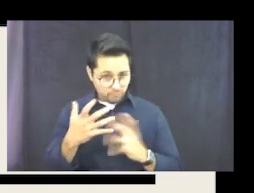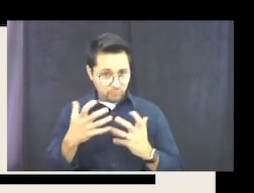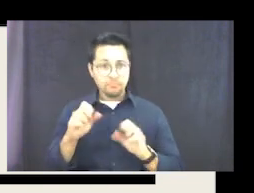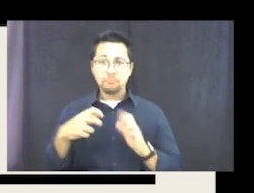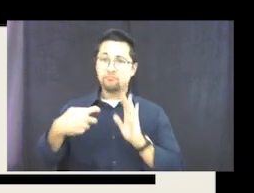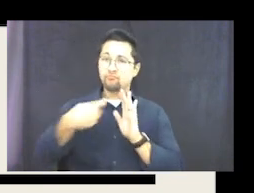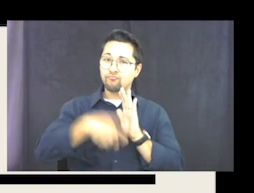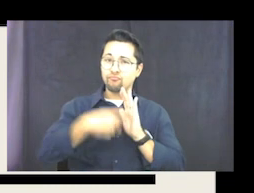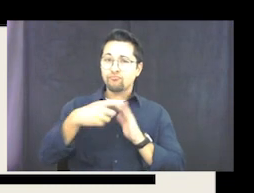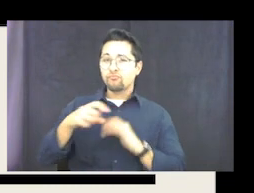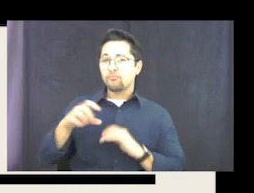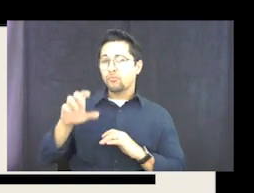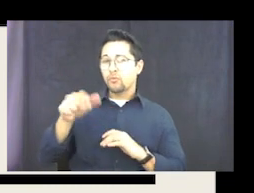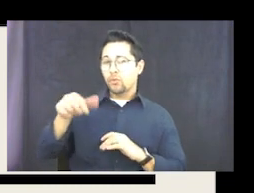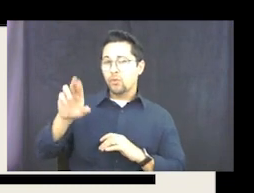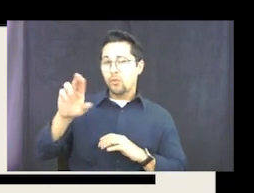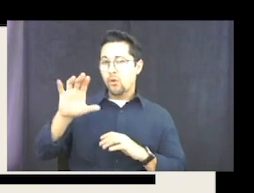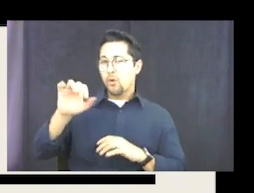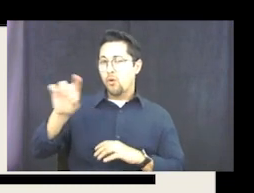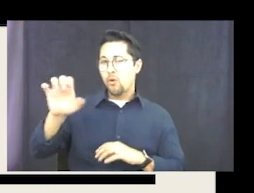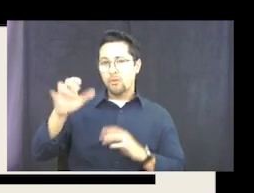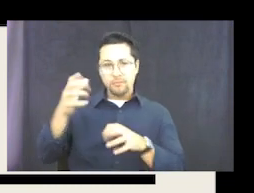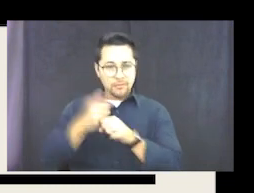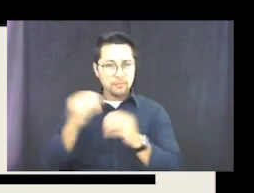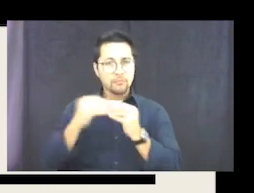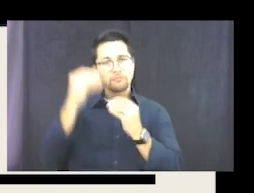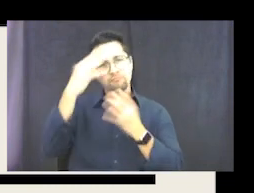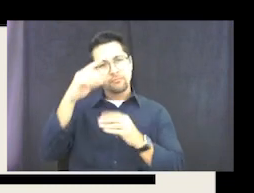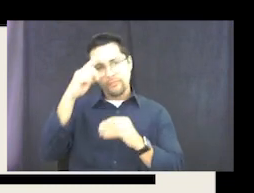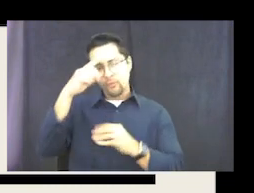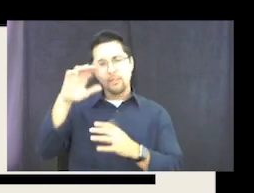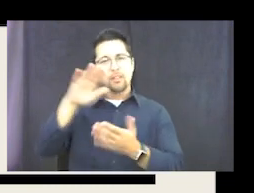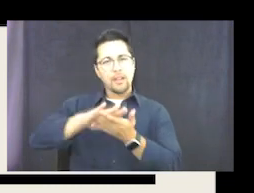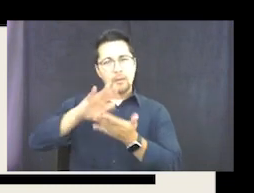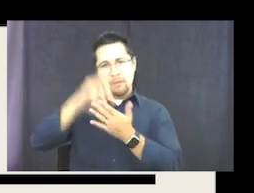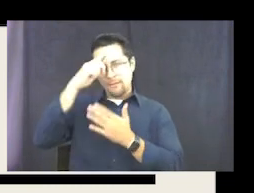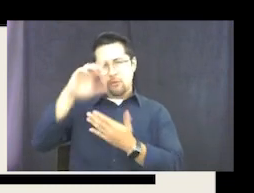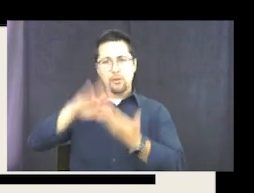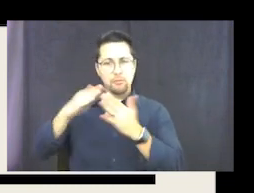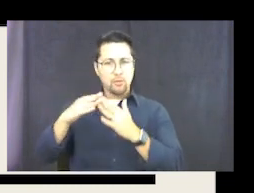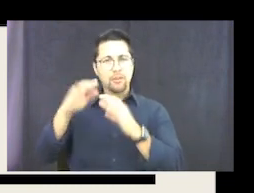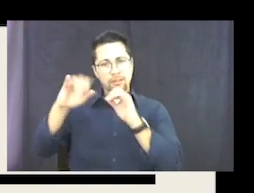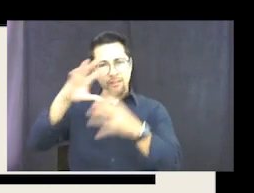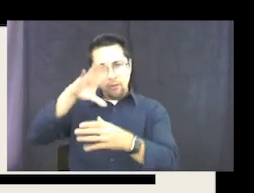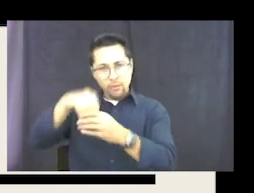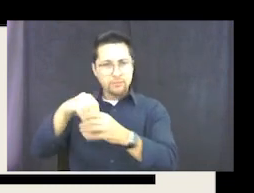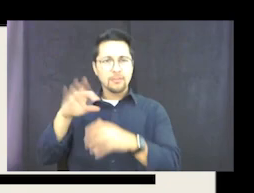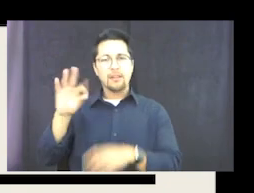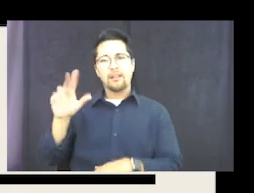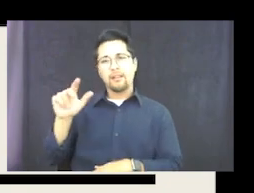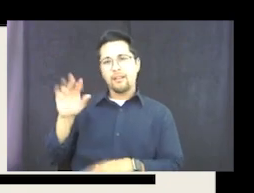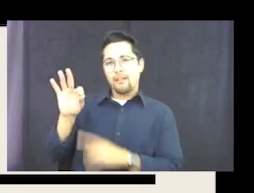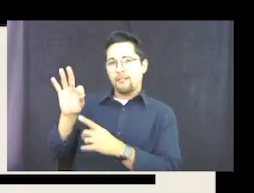scan the QR code to obtain more information about the Academy for Community Inclusion at Florida Atlantic University.